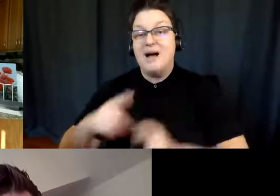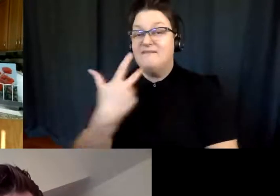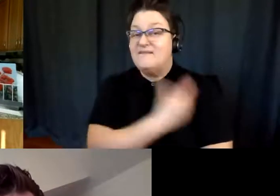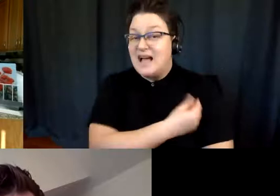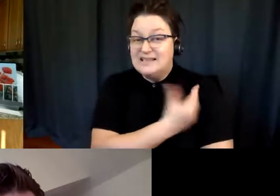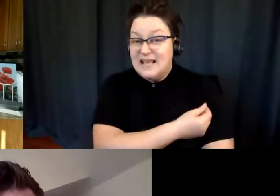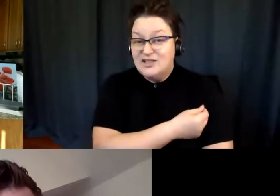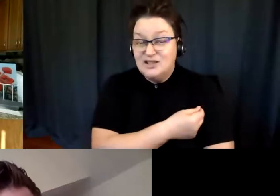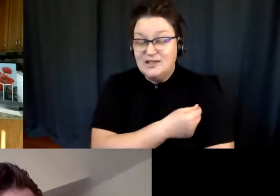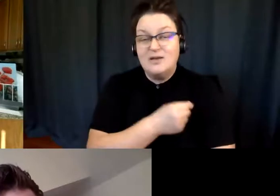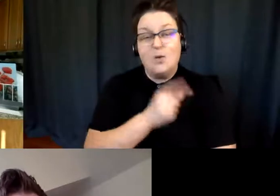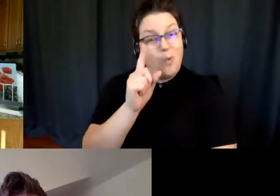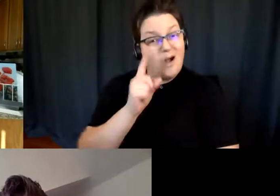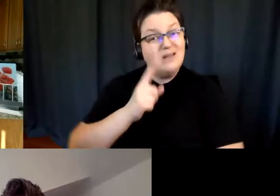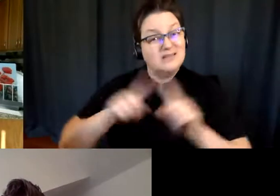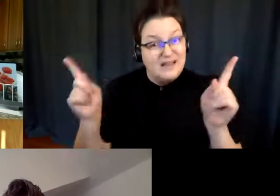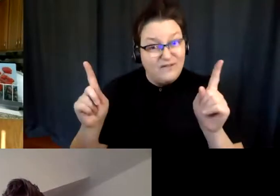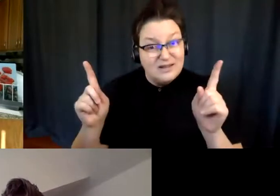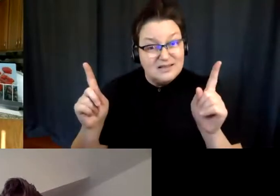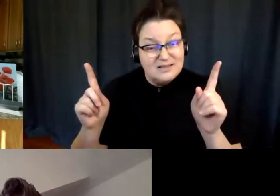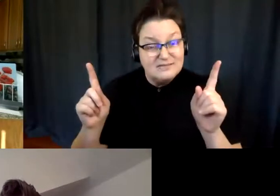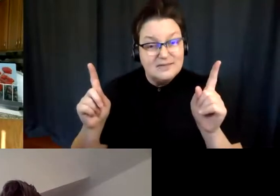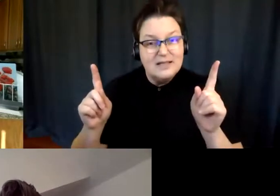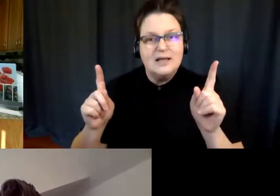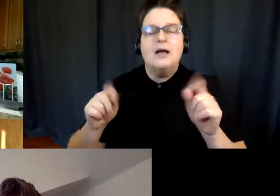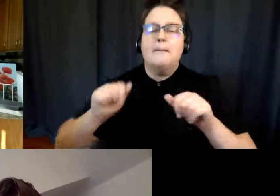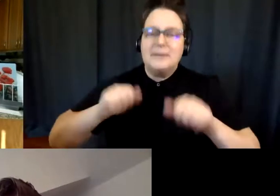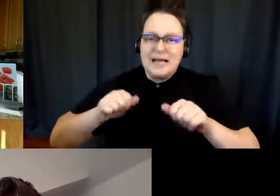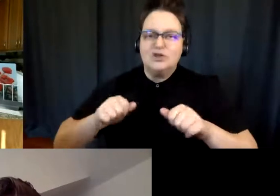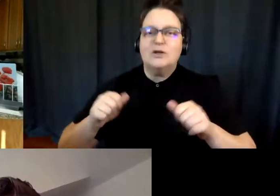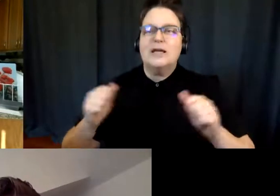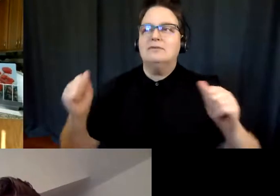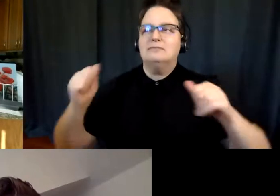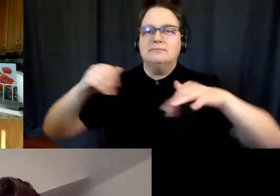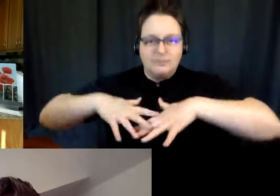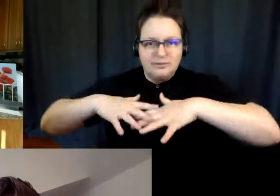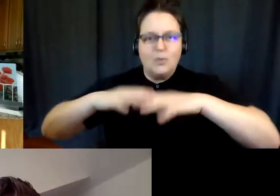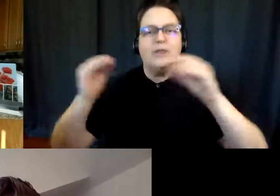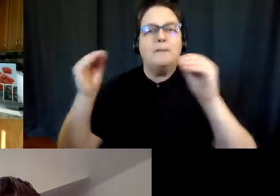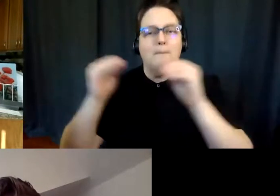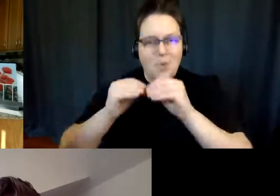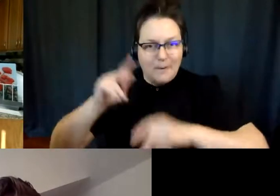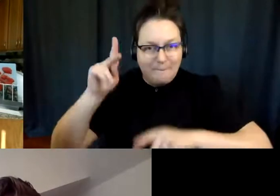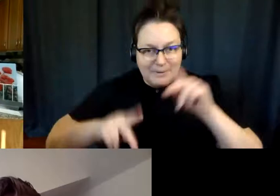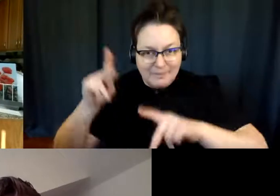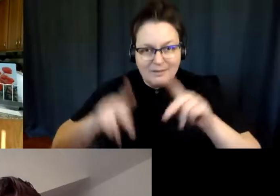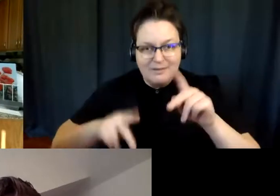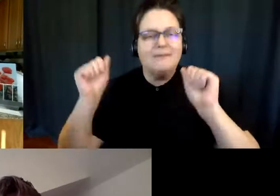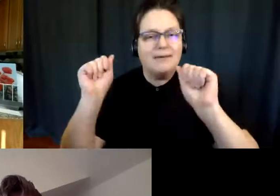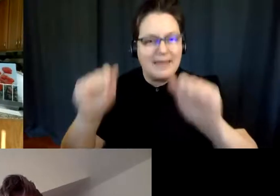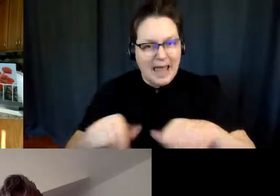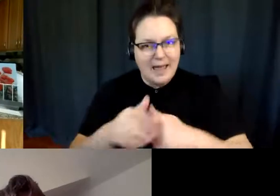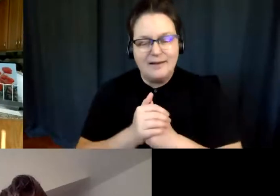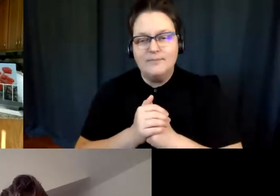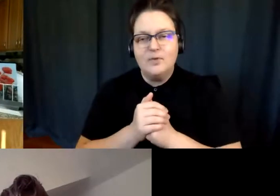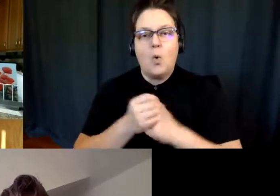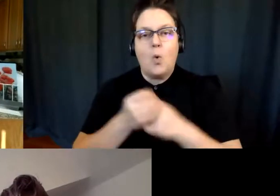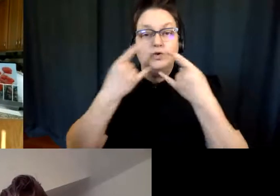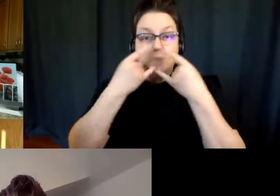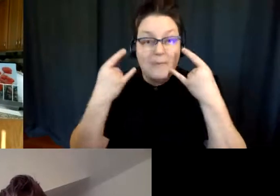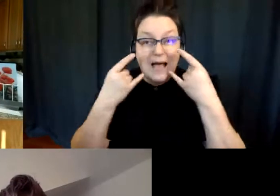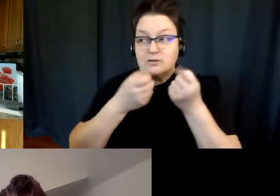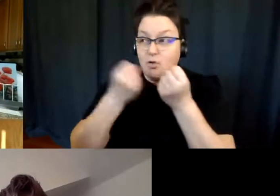is the potential to gather with larger groups or to not wear masks